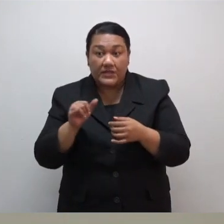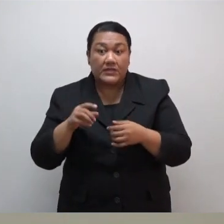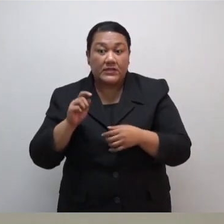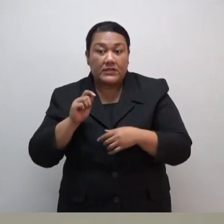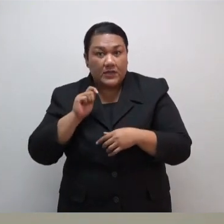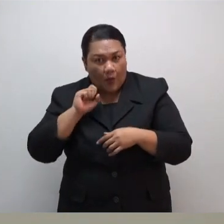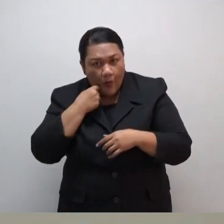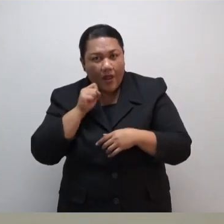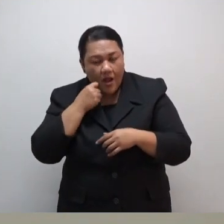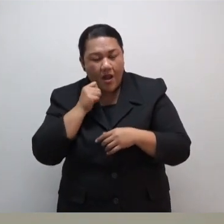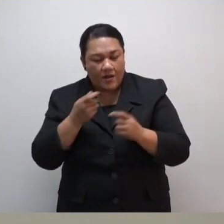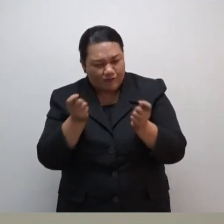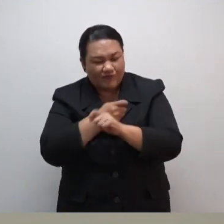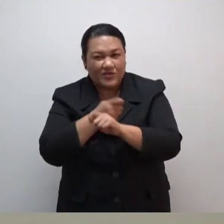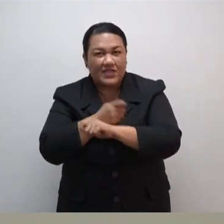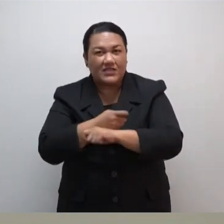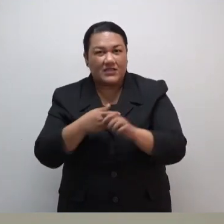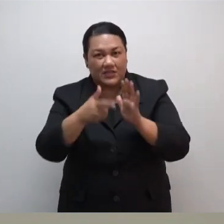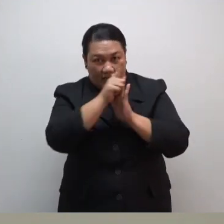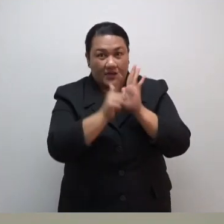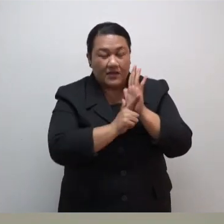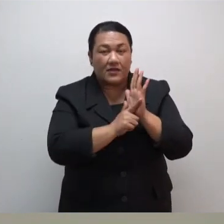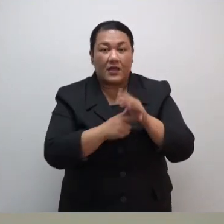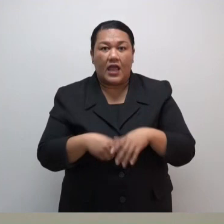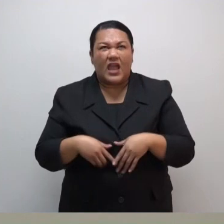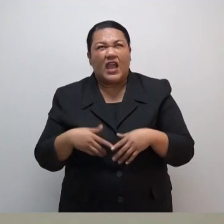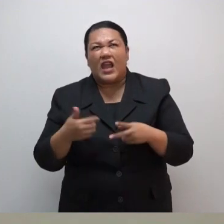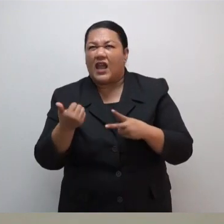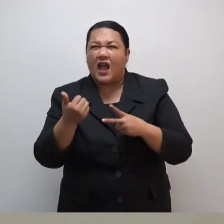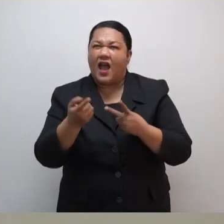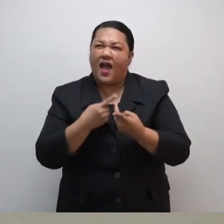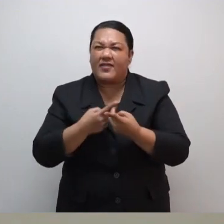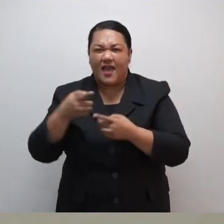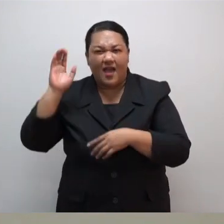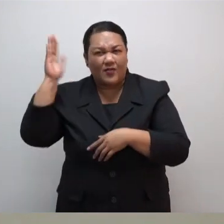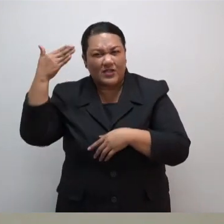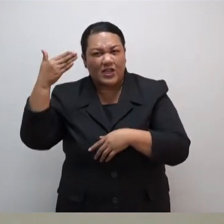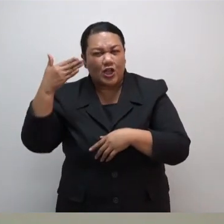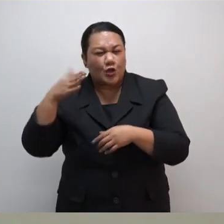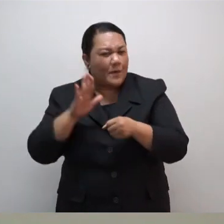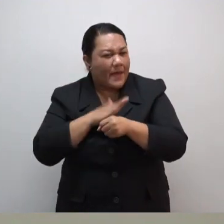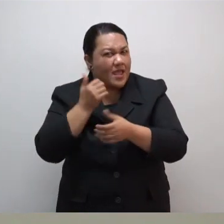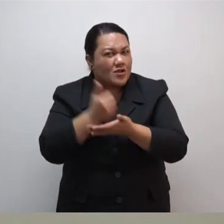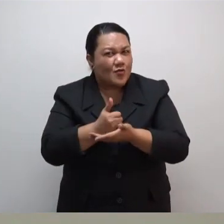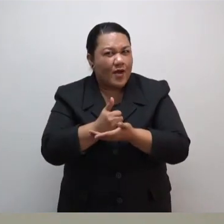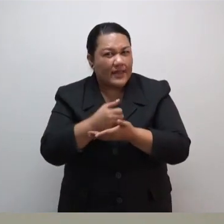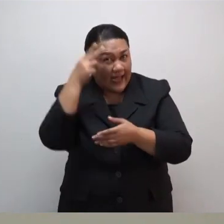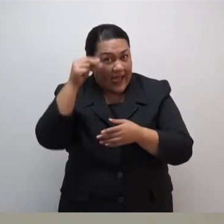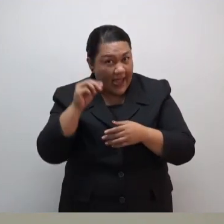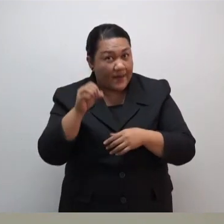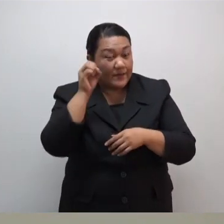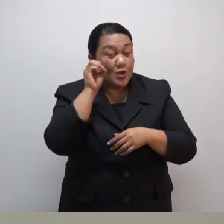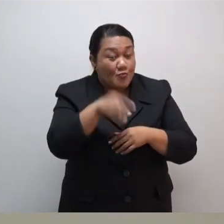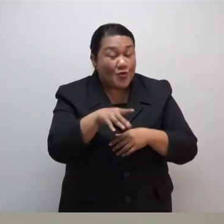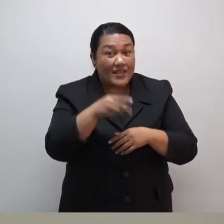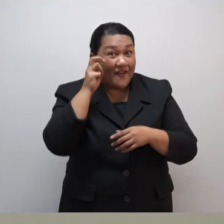law, and also any other consequential amendments that will be required to ensure that the name that you are